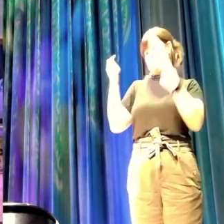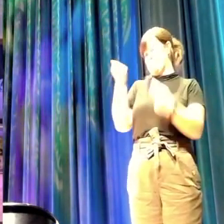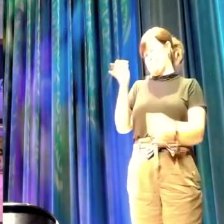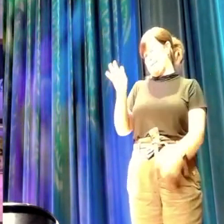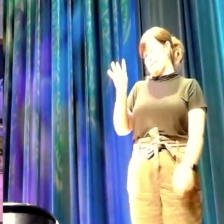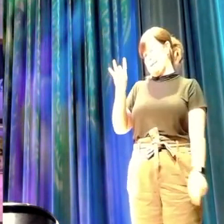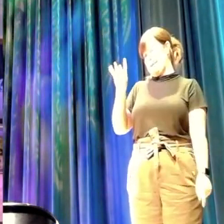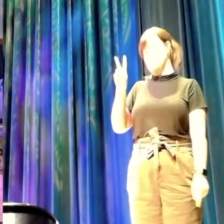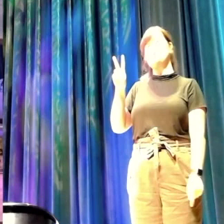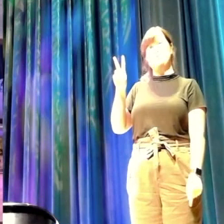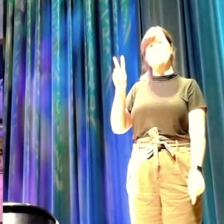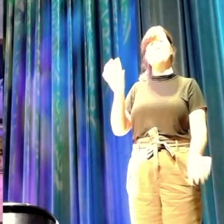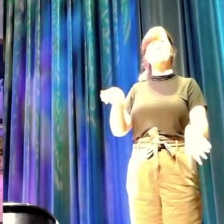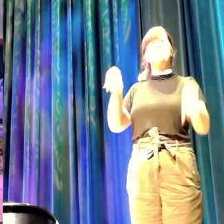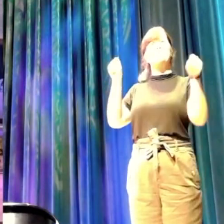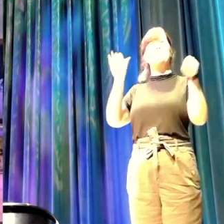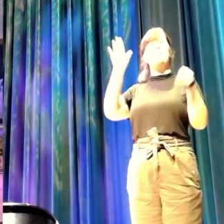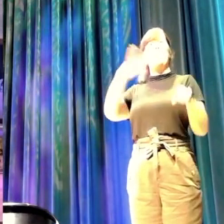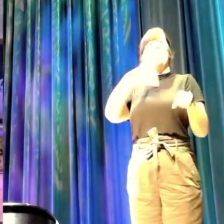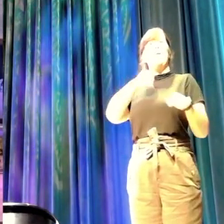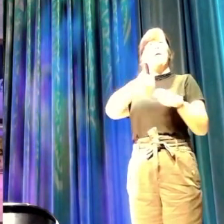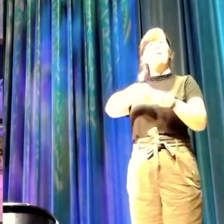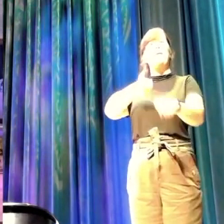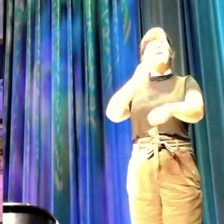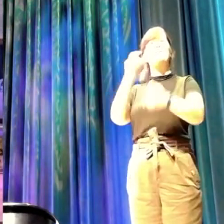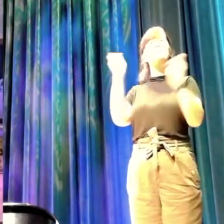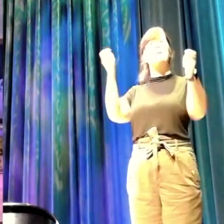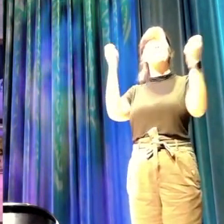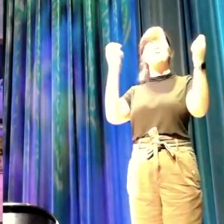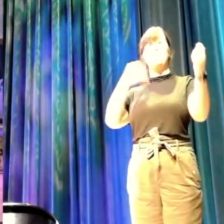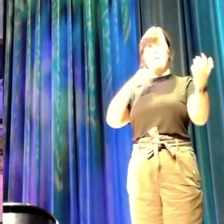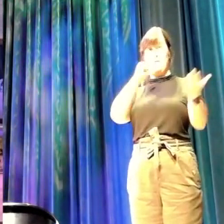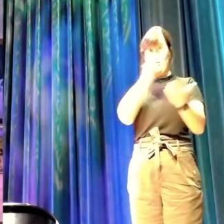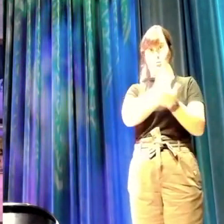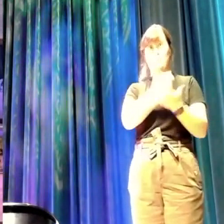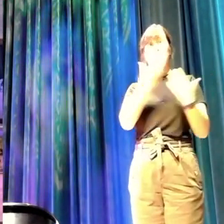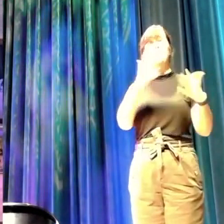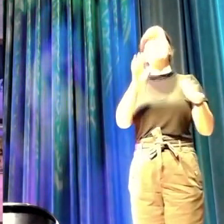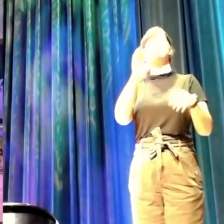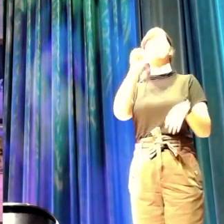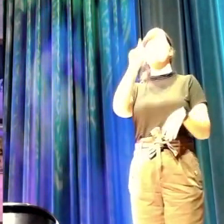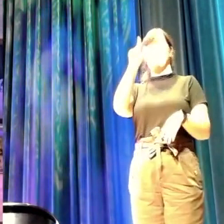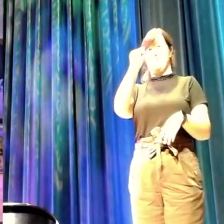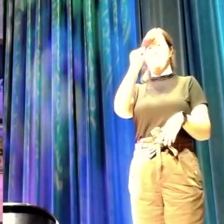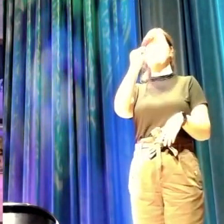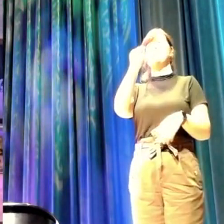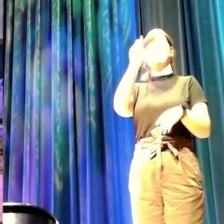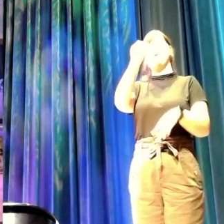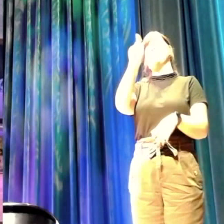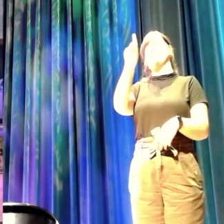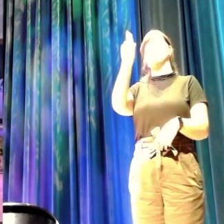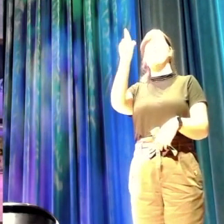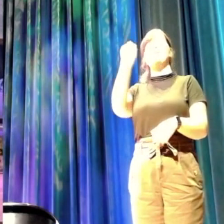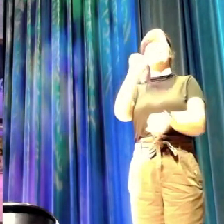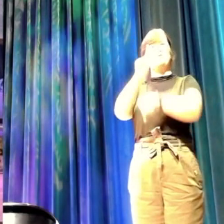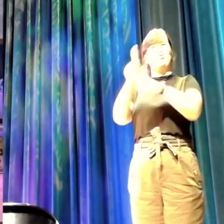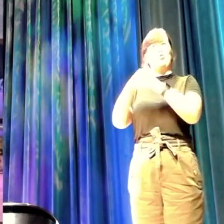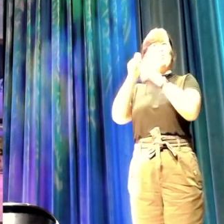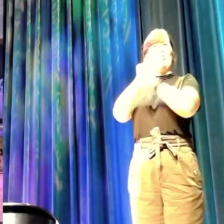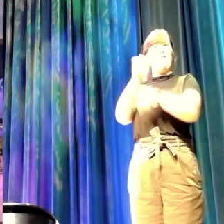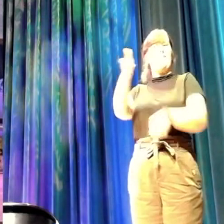1982. When I graduated, I started working for the Alabama Department of Rehabilitation Services and